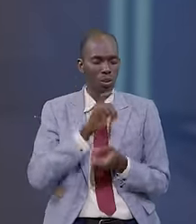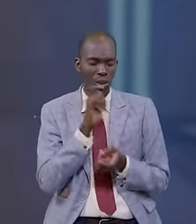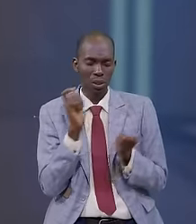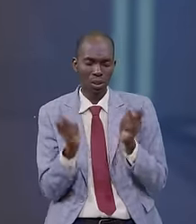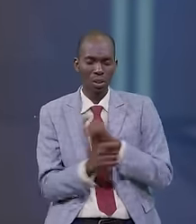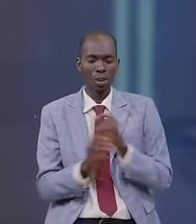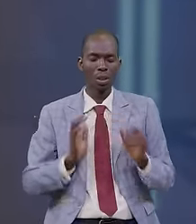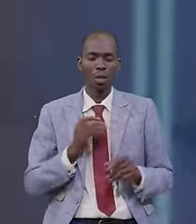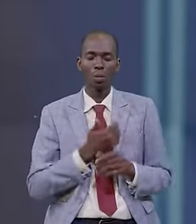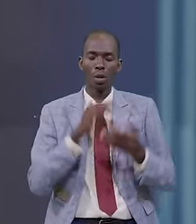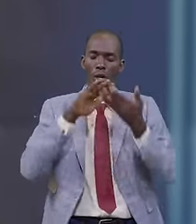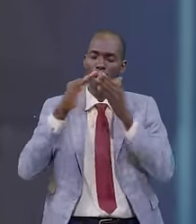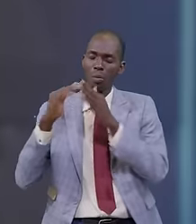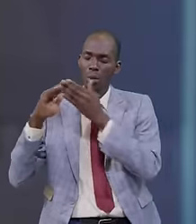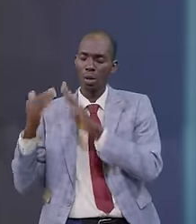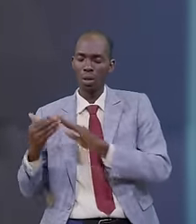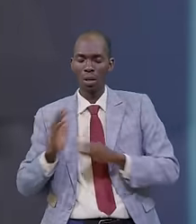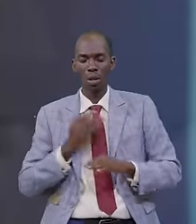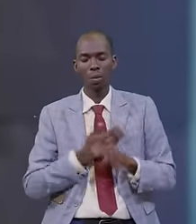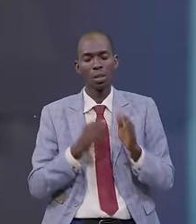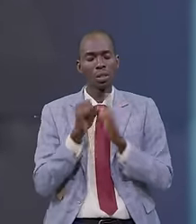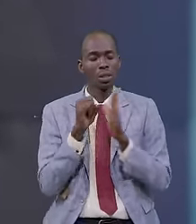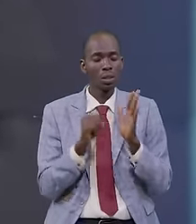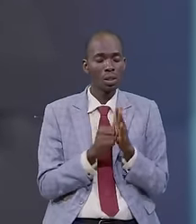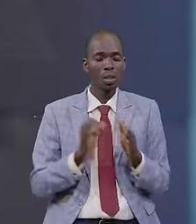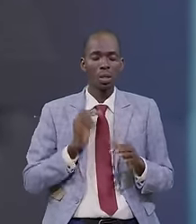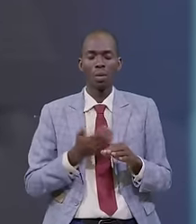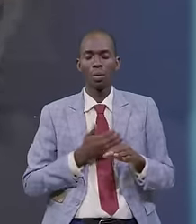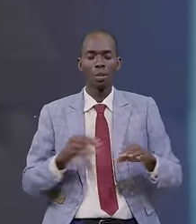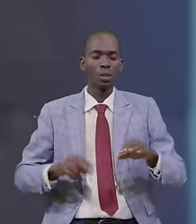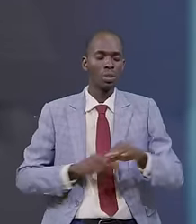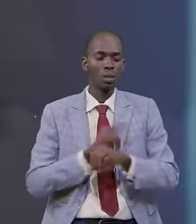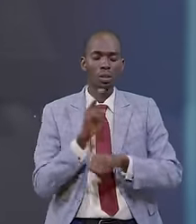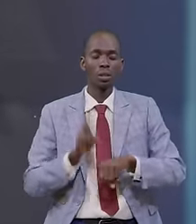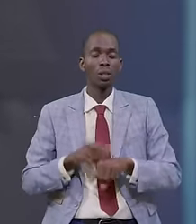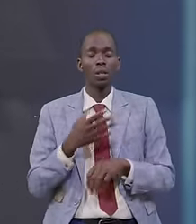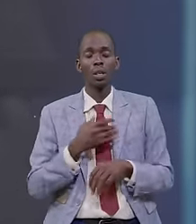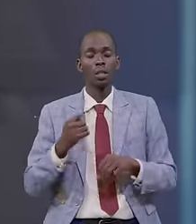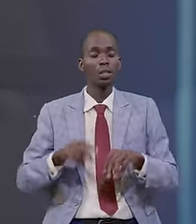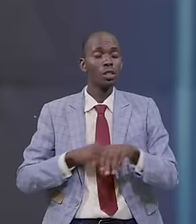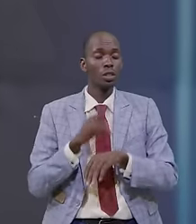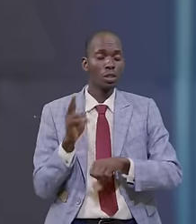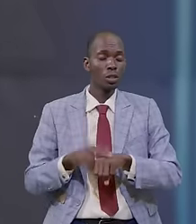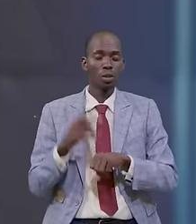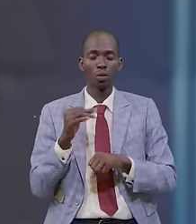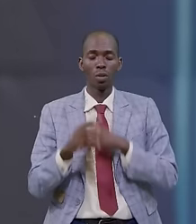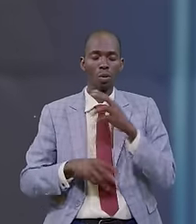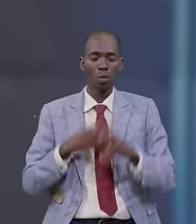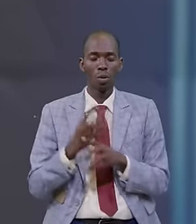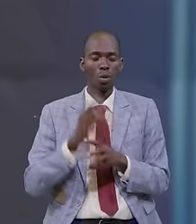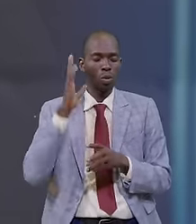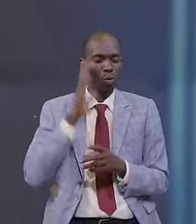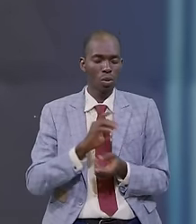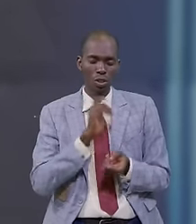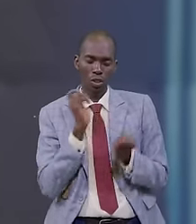community, our state, our nation, and the nations of the world will turn the